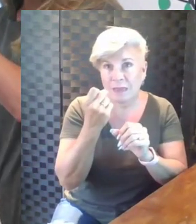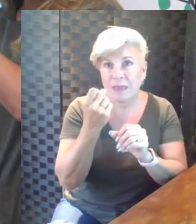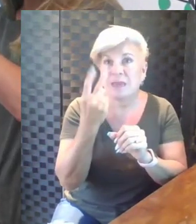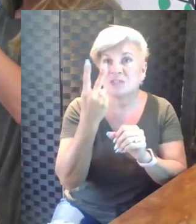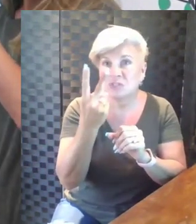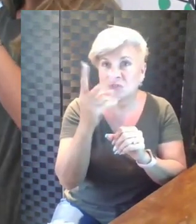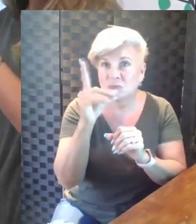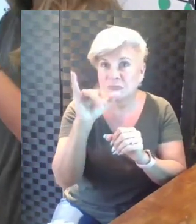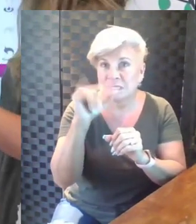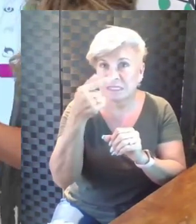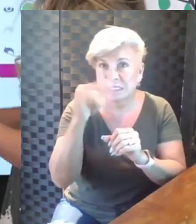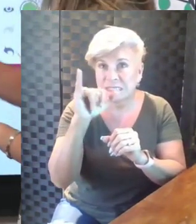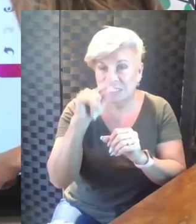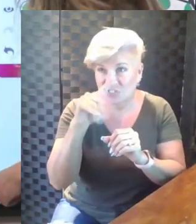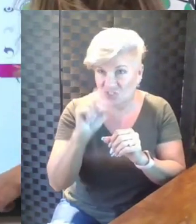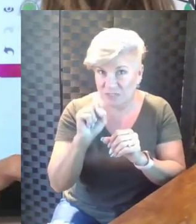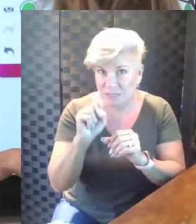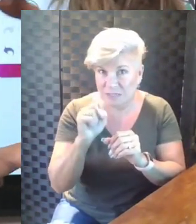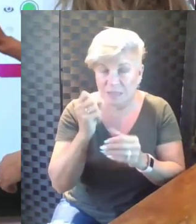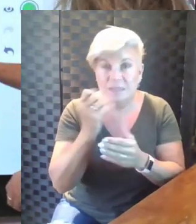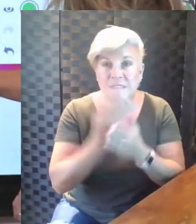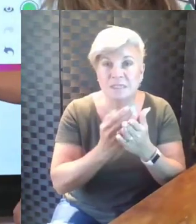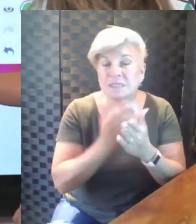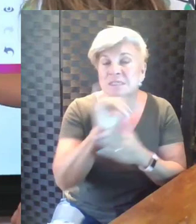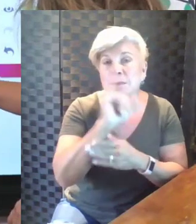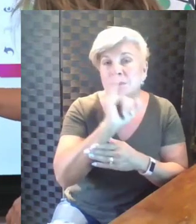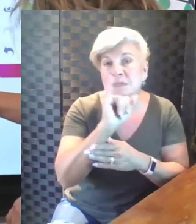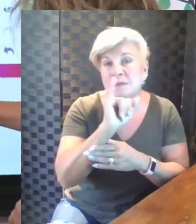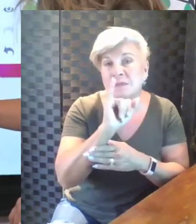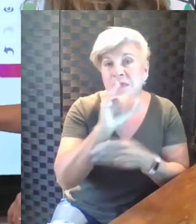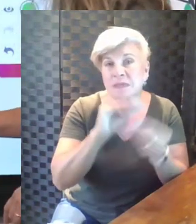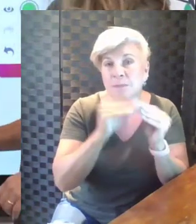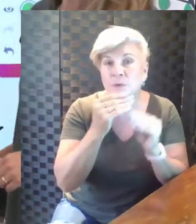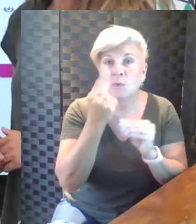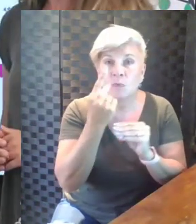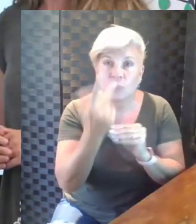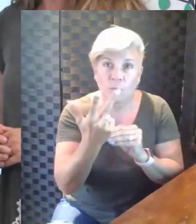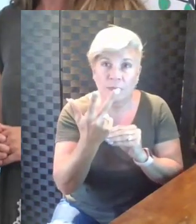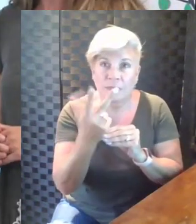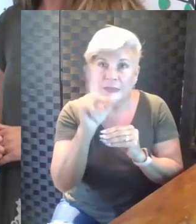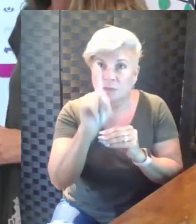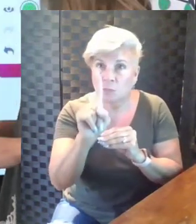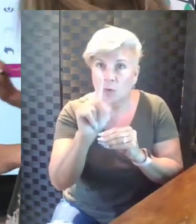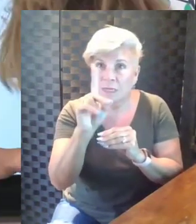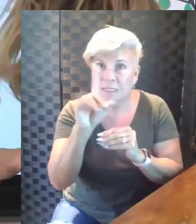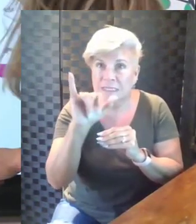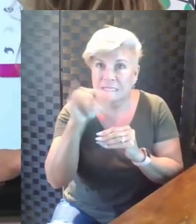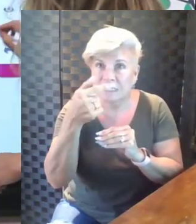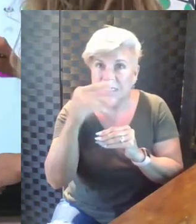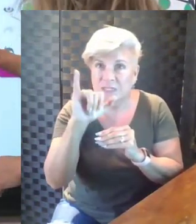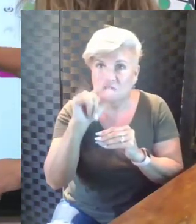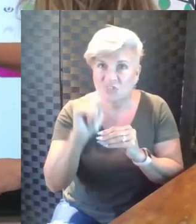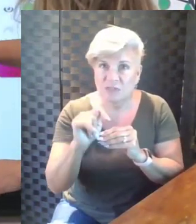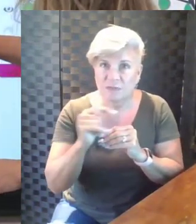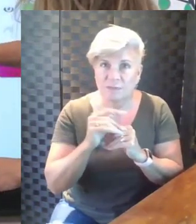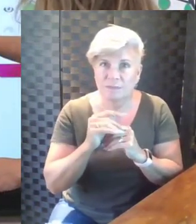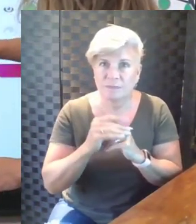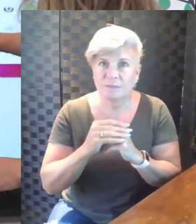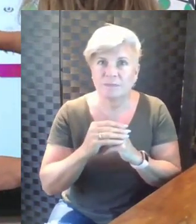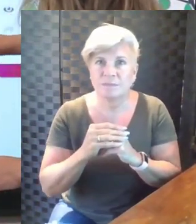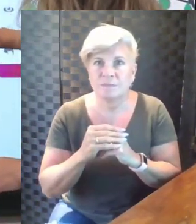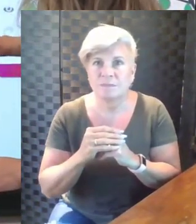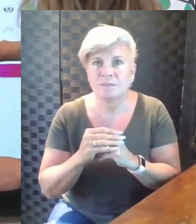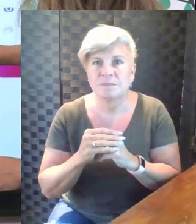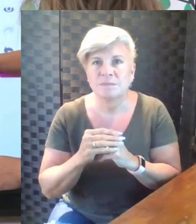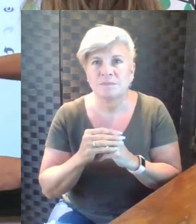2 digits, and some of them, just like the number 1 or the number 3, is 1 digit. Okay? Let's erase that so it's not